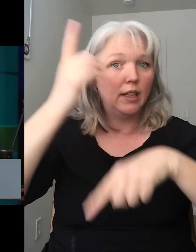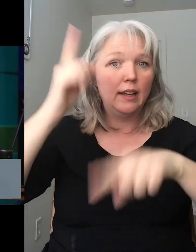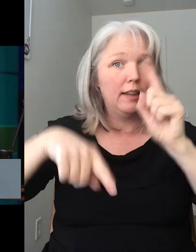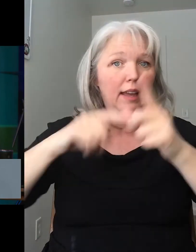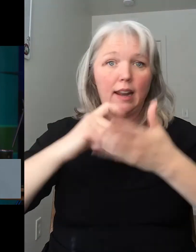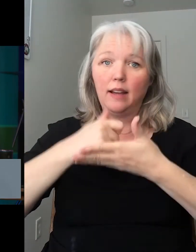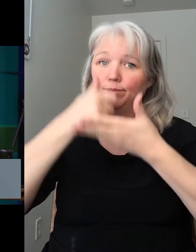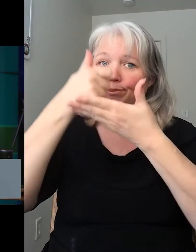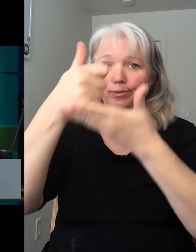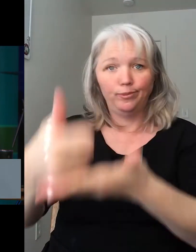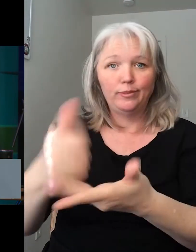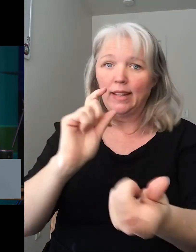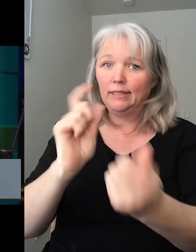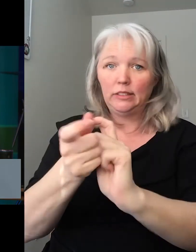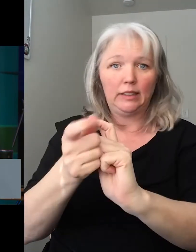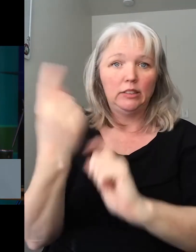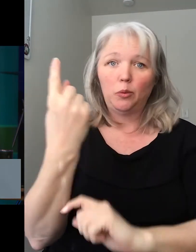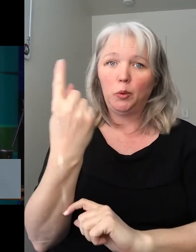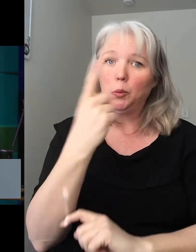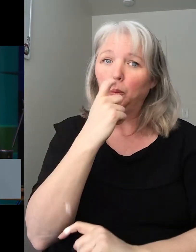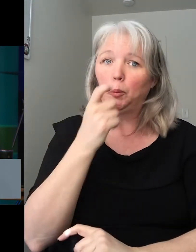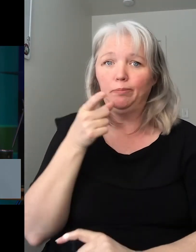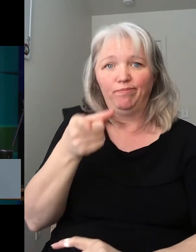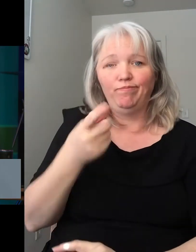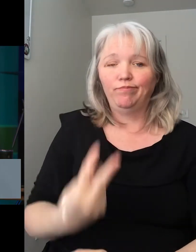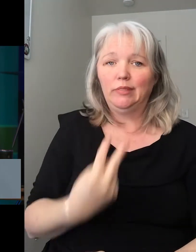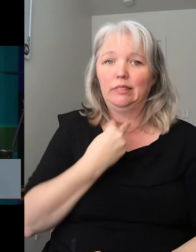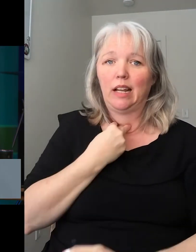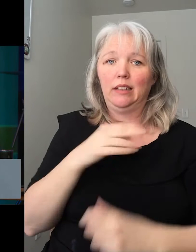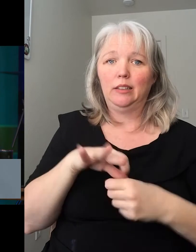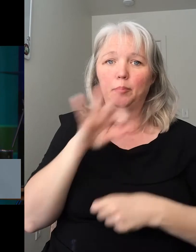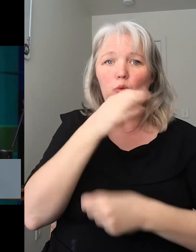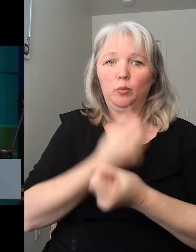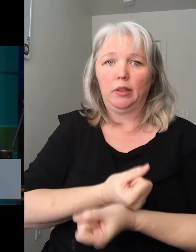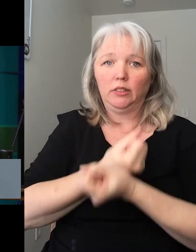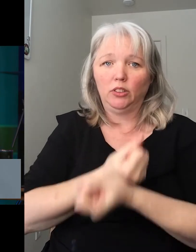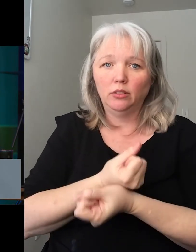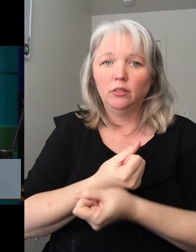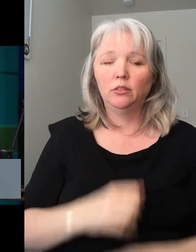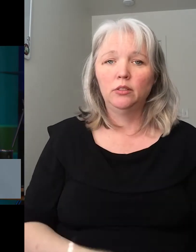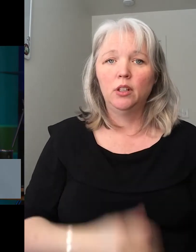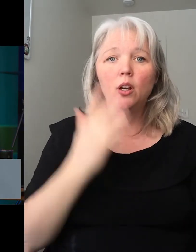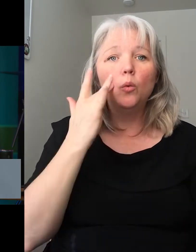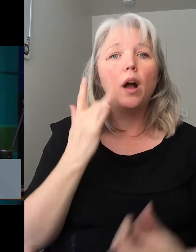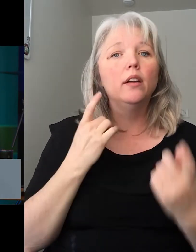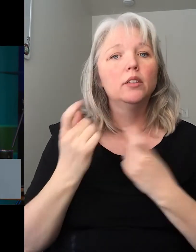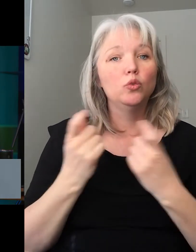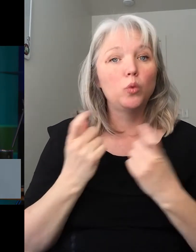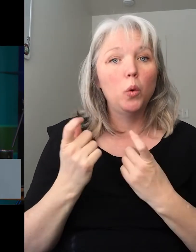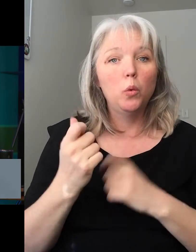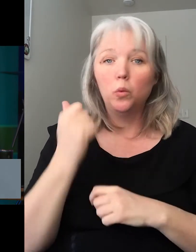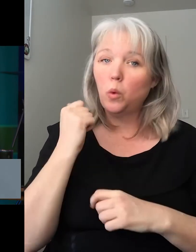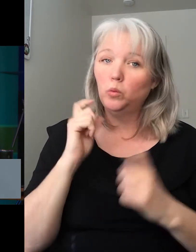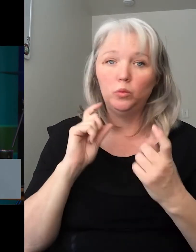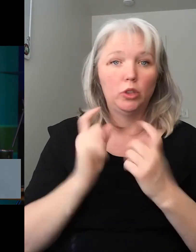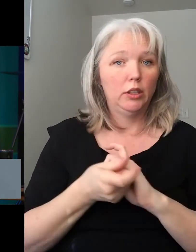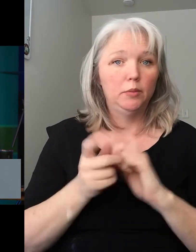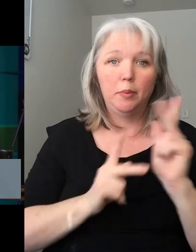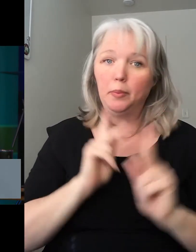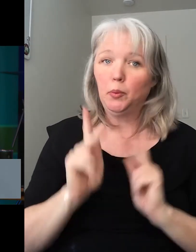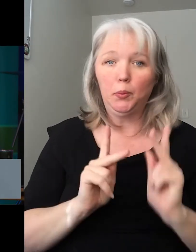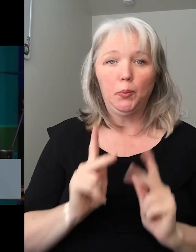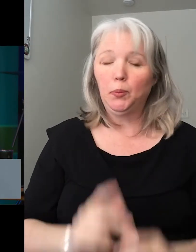world cannot change someone trapped in spiritual bondage because control won't